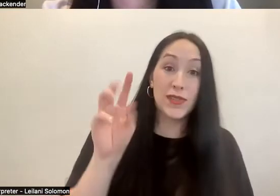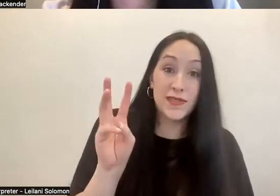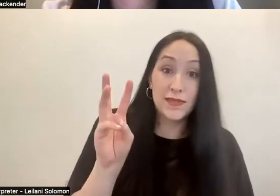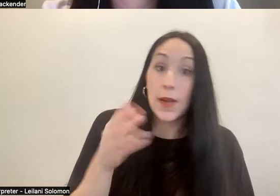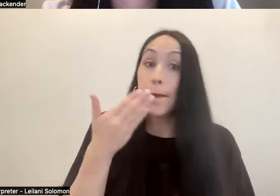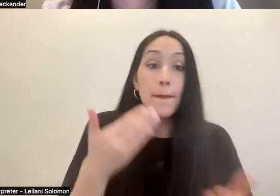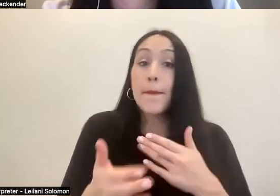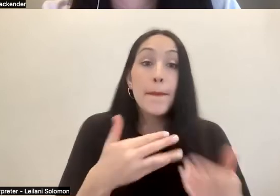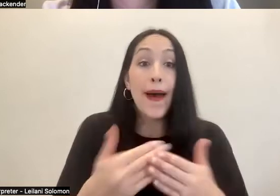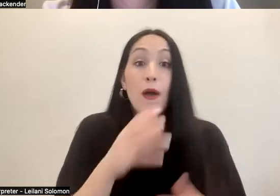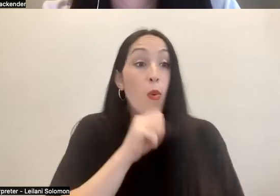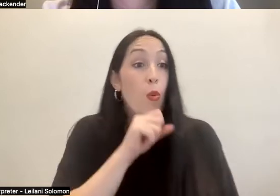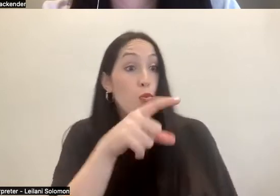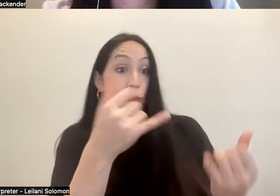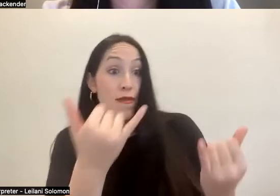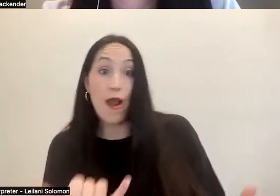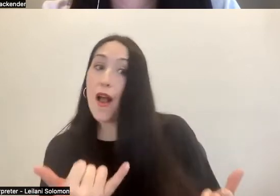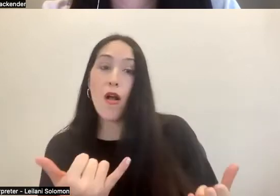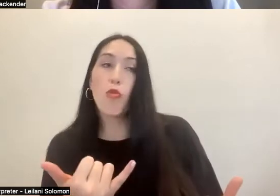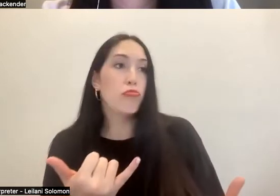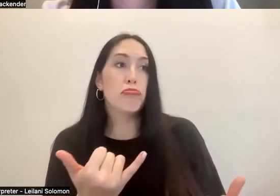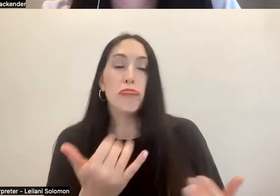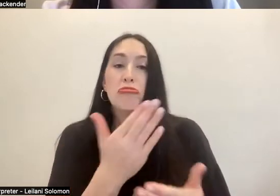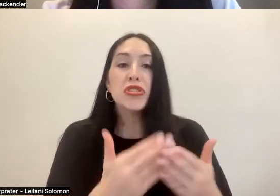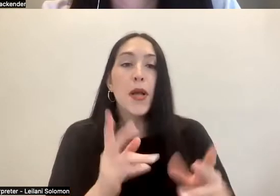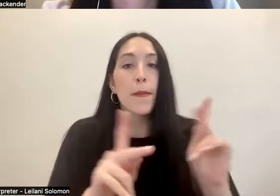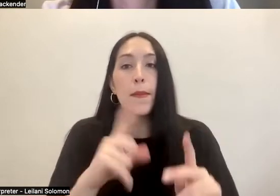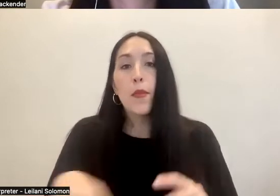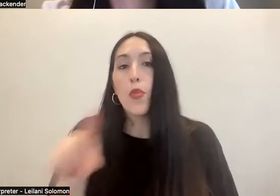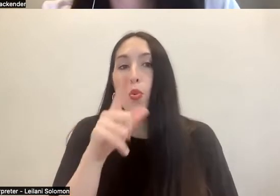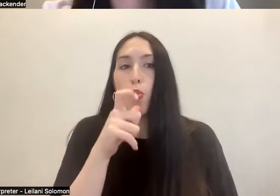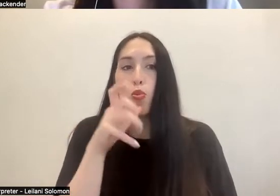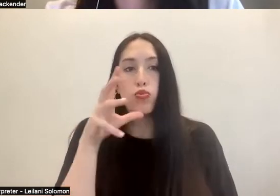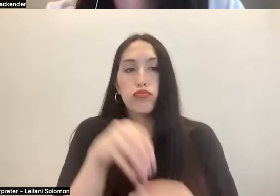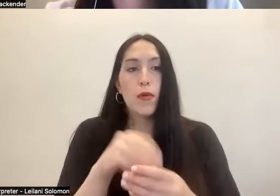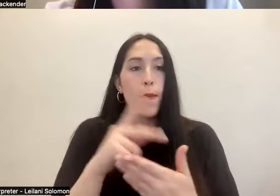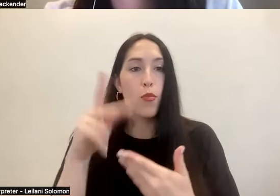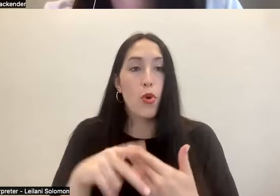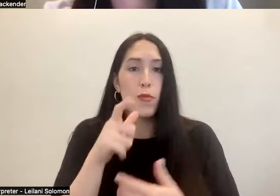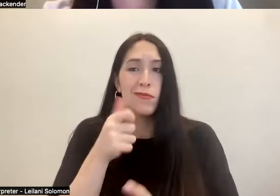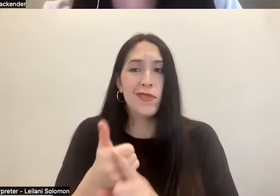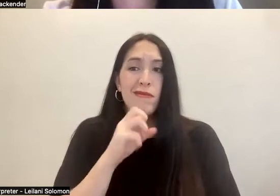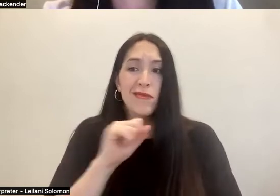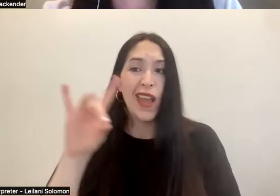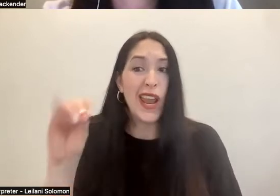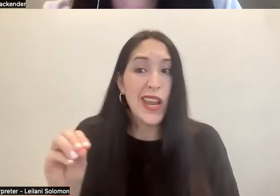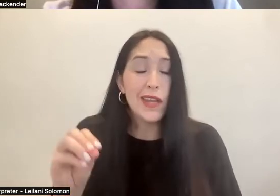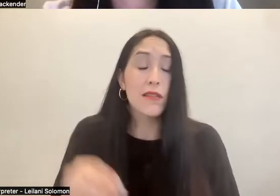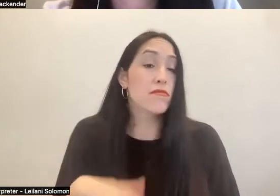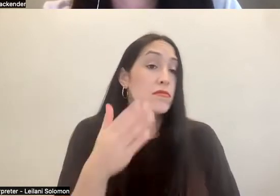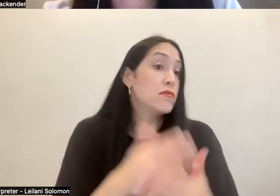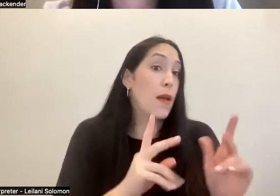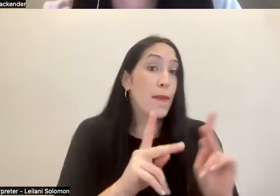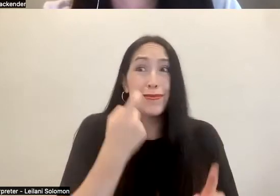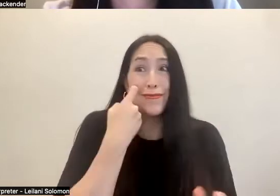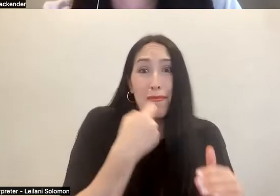now. We have individuals in the program that are in their 80s, and we have newborns. So it's pretty cool on